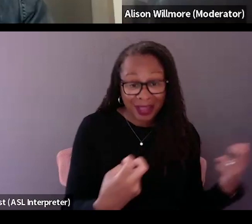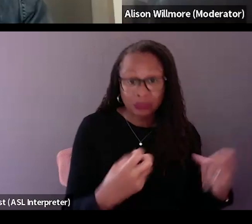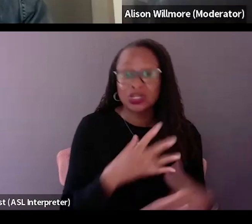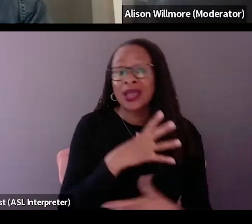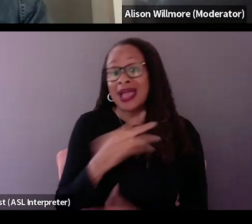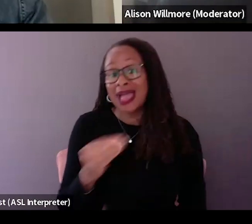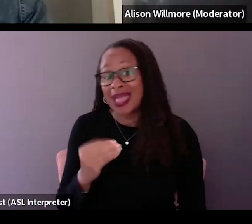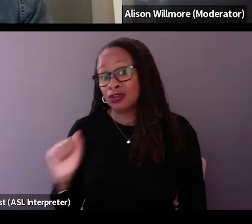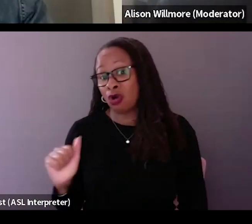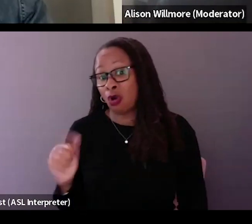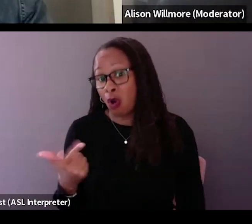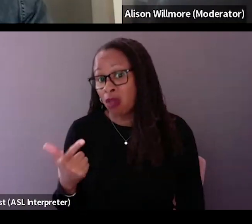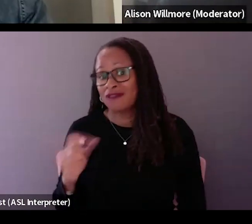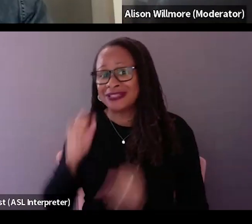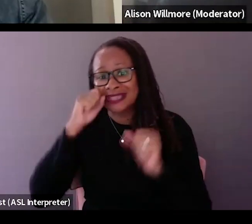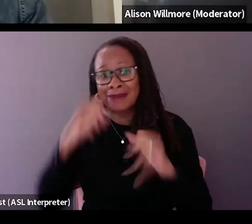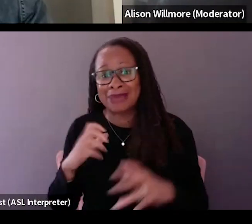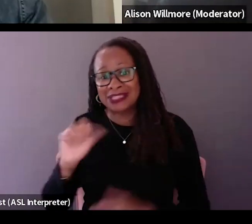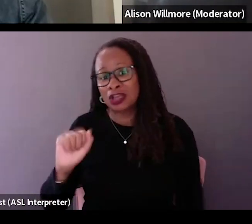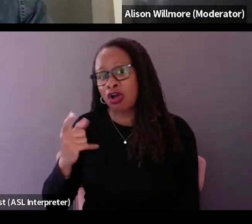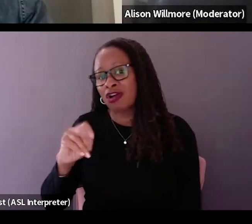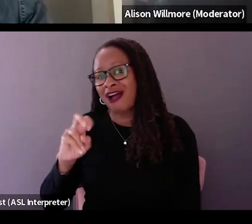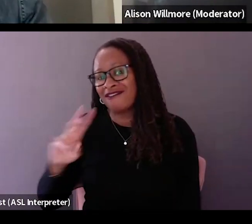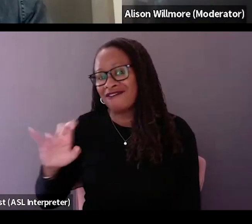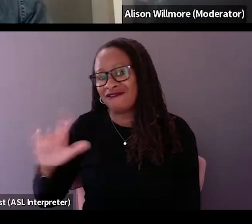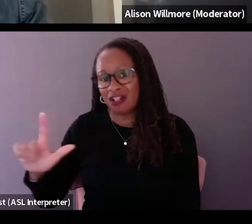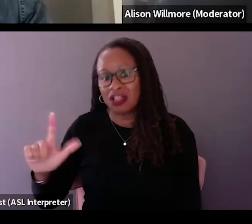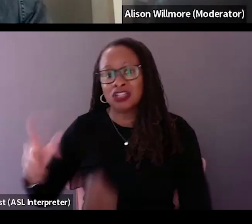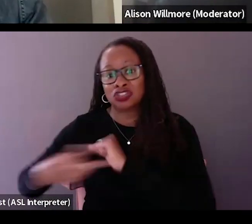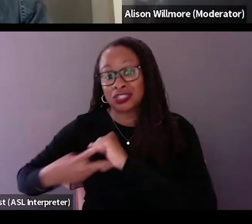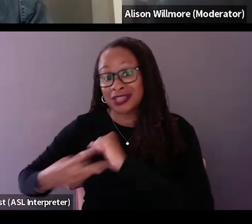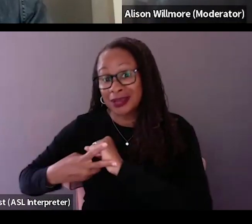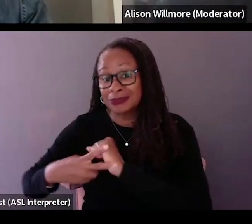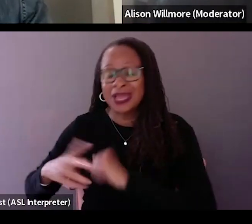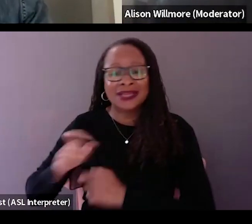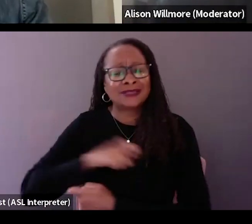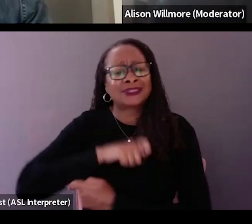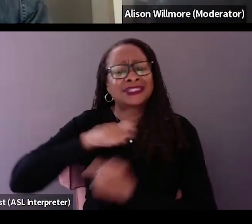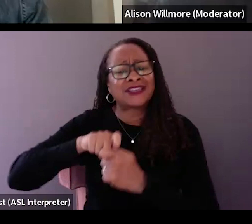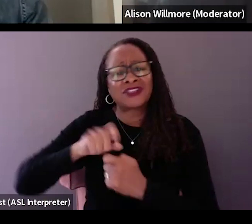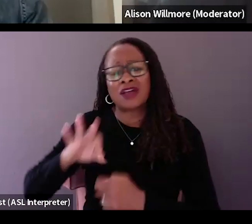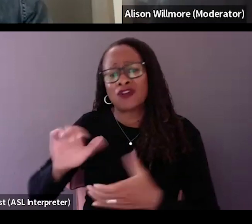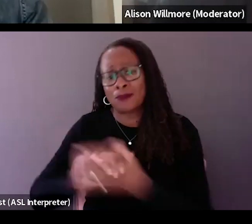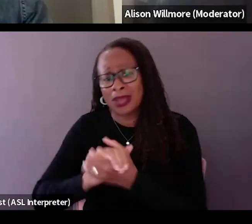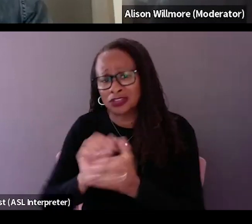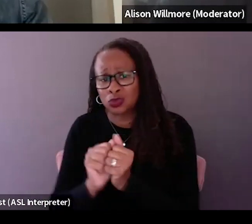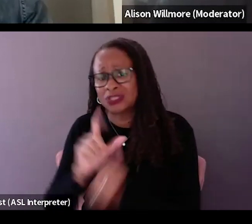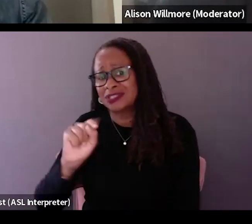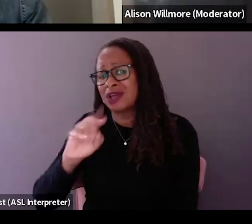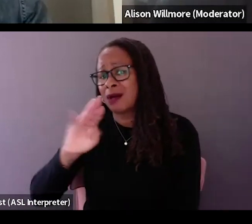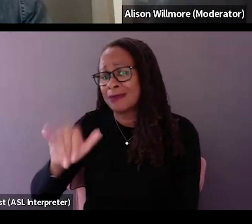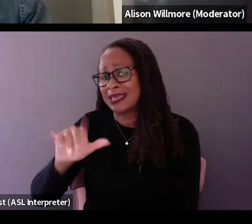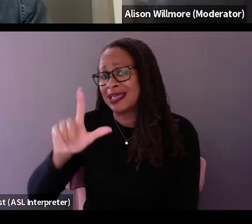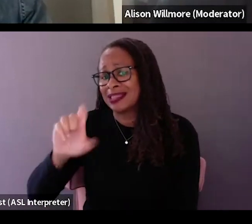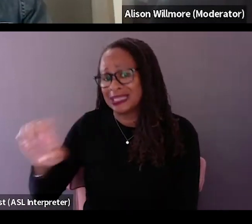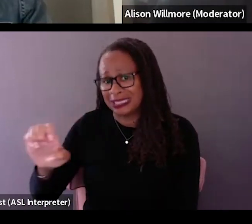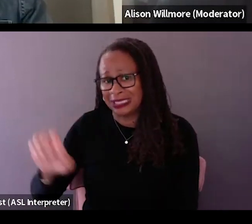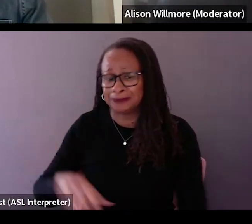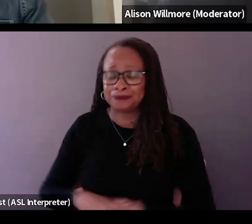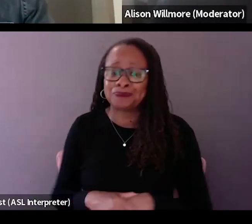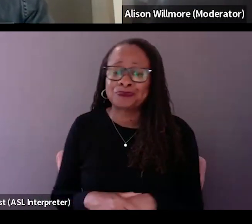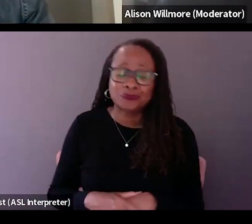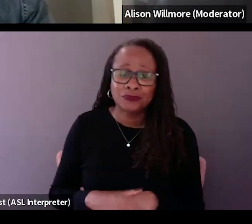she had kept, especially of her marriage with Tommy, which we know the public at large is so interested